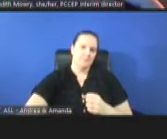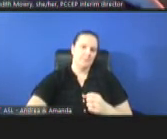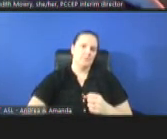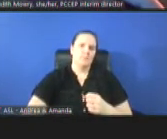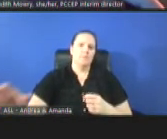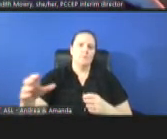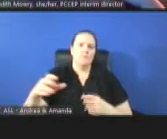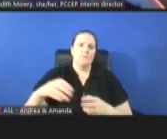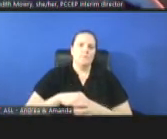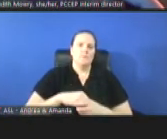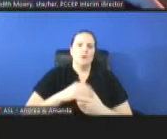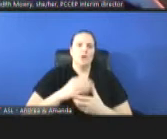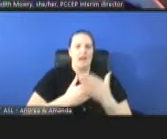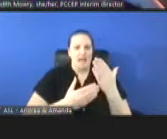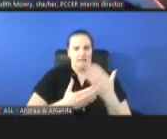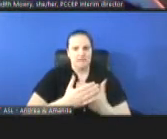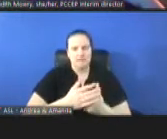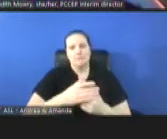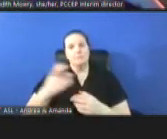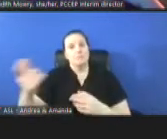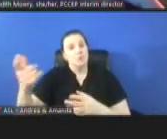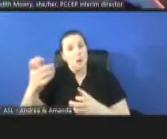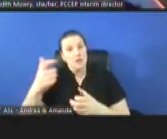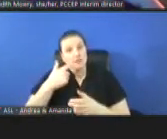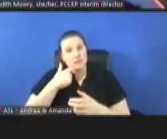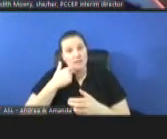that it should have been disclosed before.